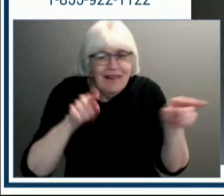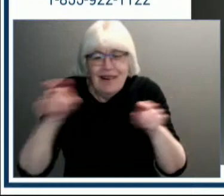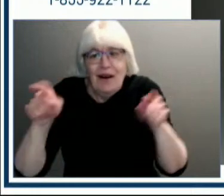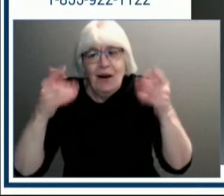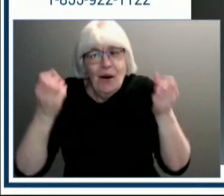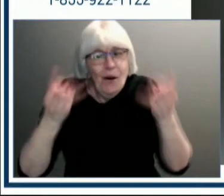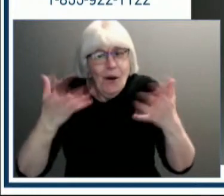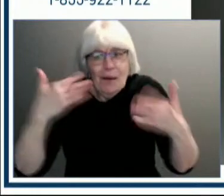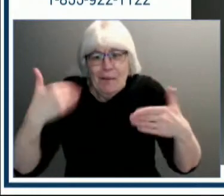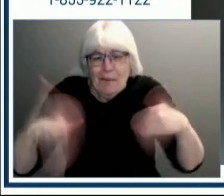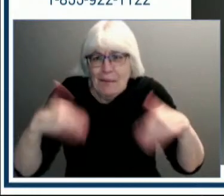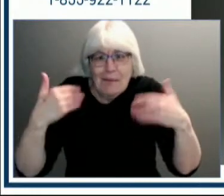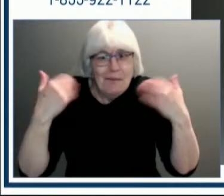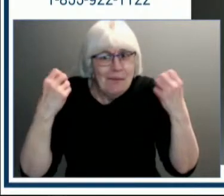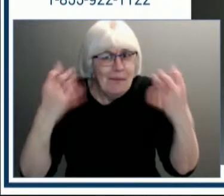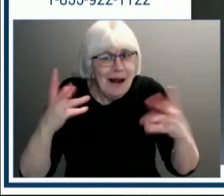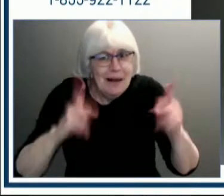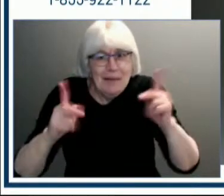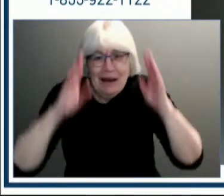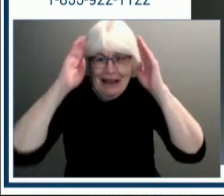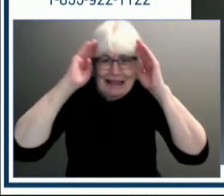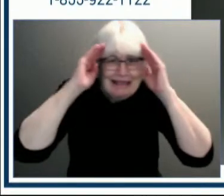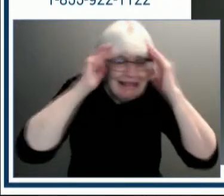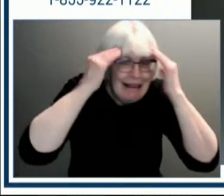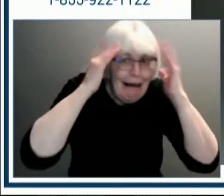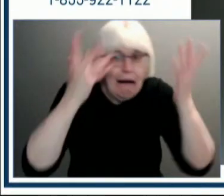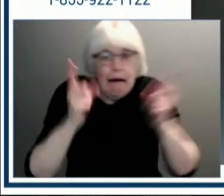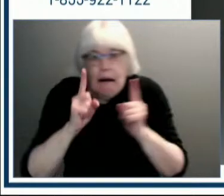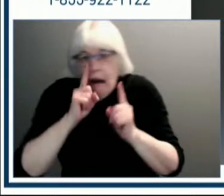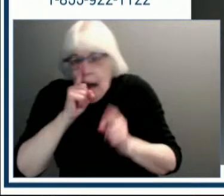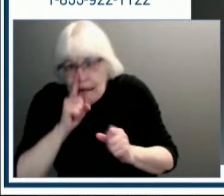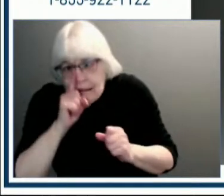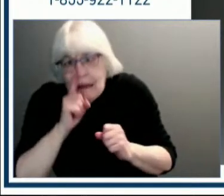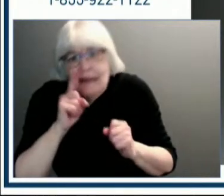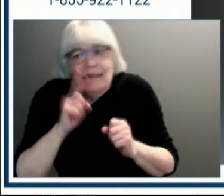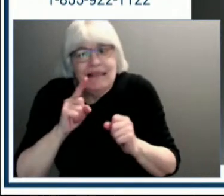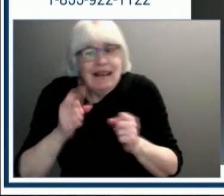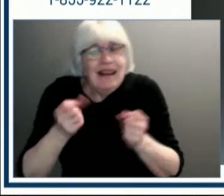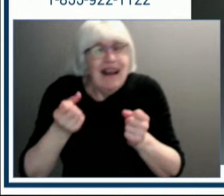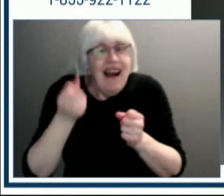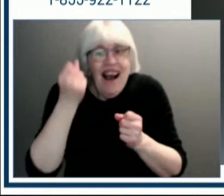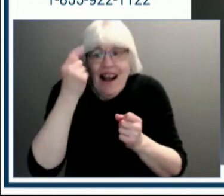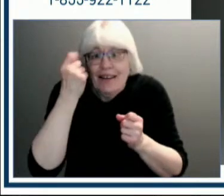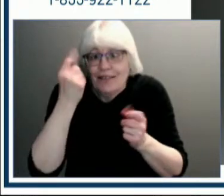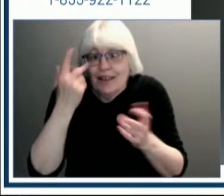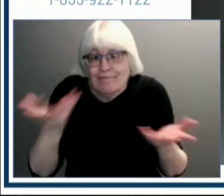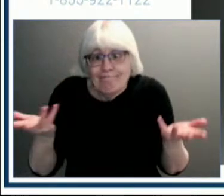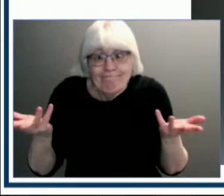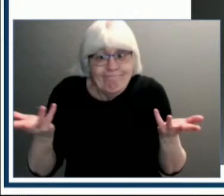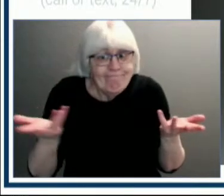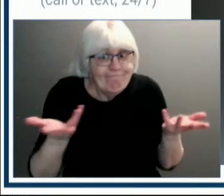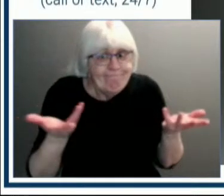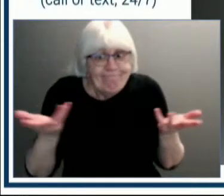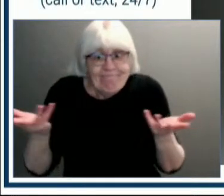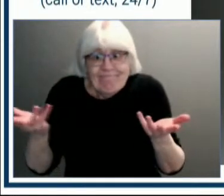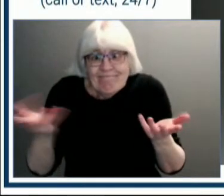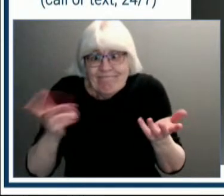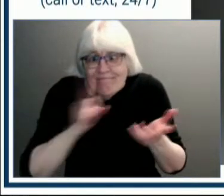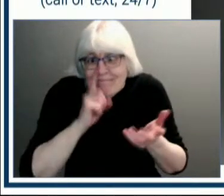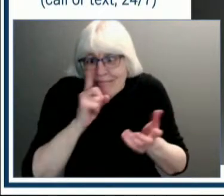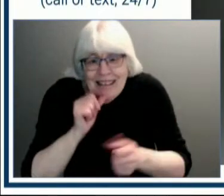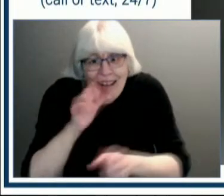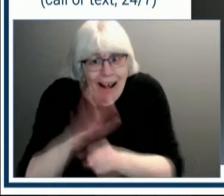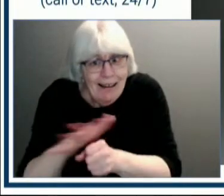for testing. But the reality is that we do not have unlimited resources, whether it's for tests, for vaccine, or for